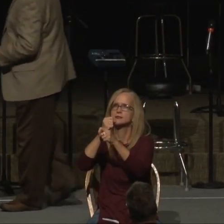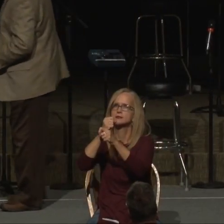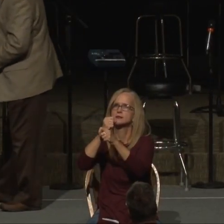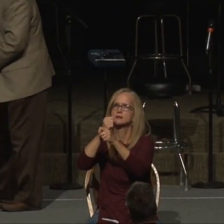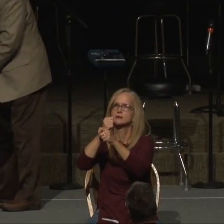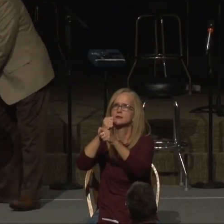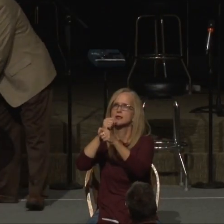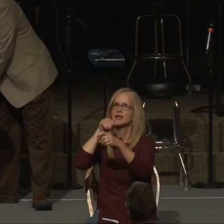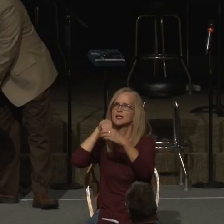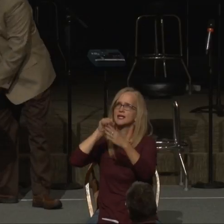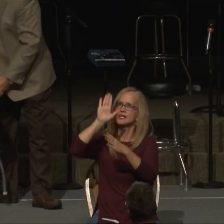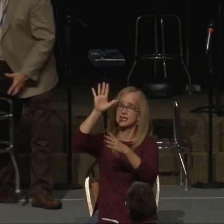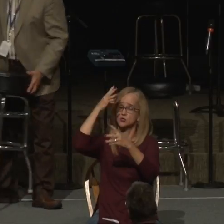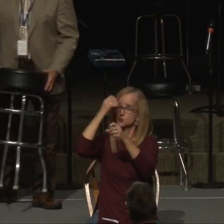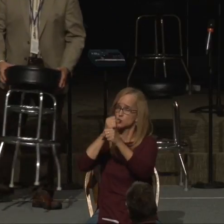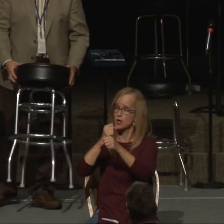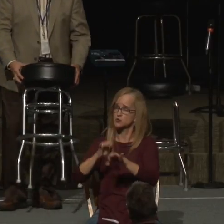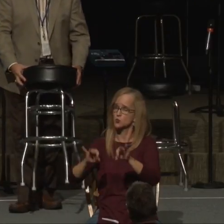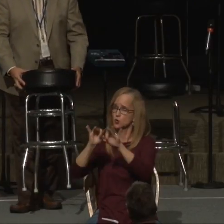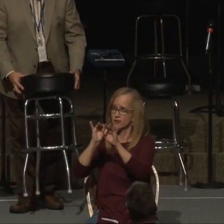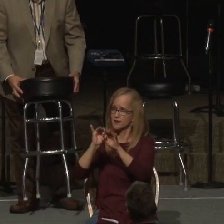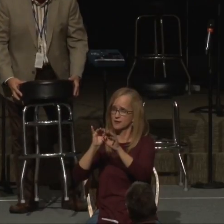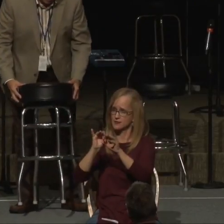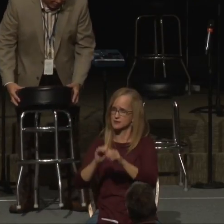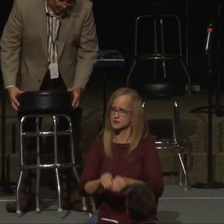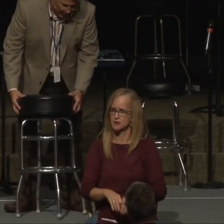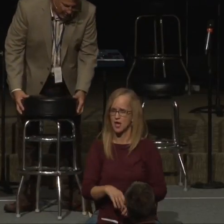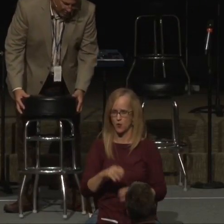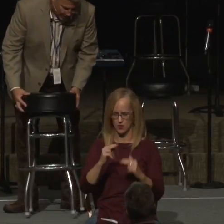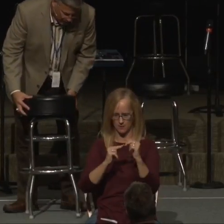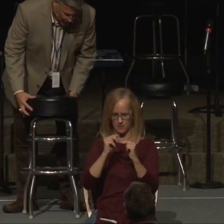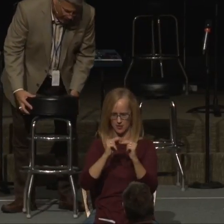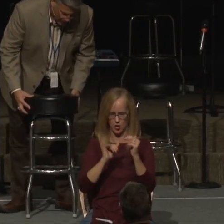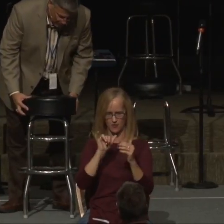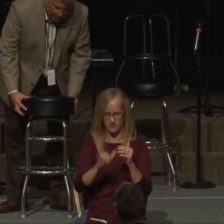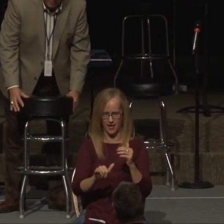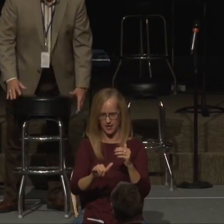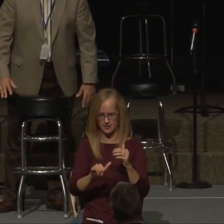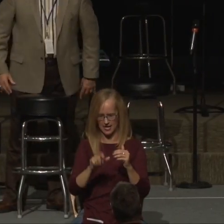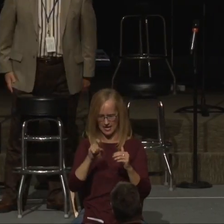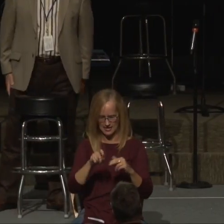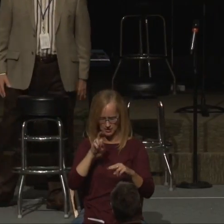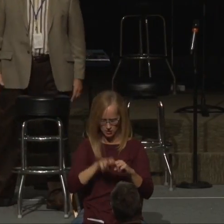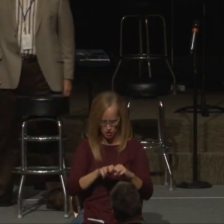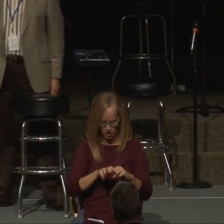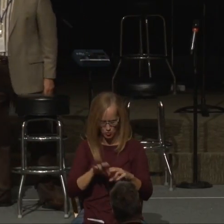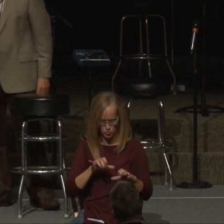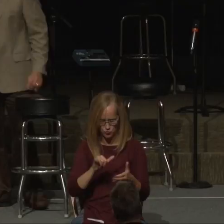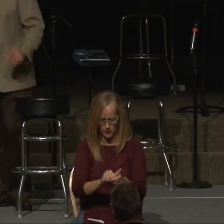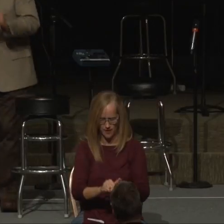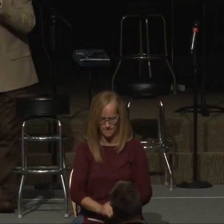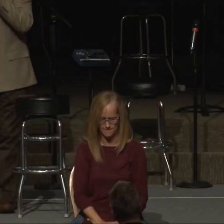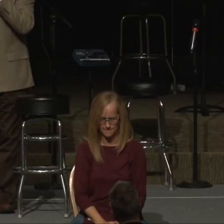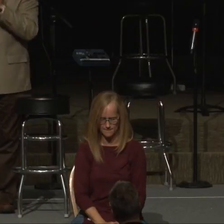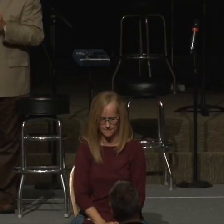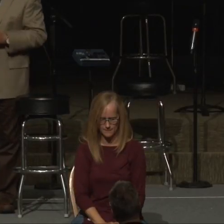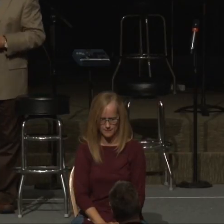the trustworthiness of God. Now, I want to build on that just a bit here, and I need the chair to do it.